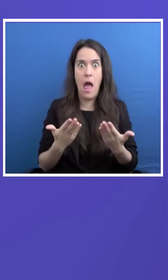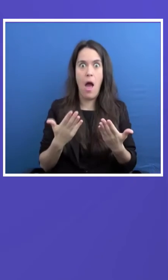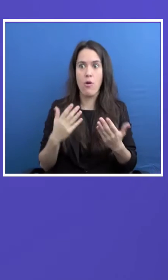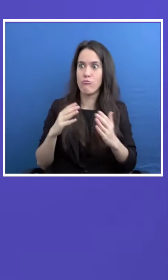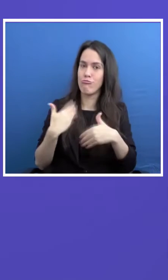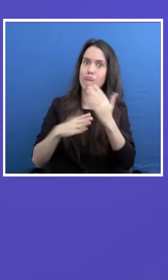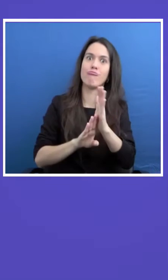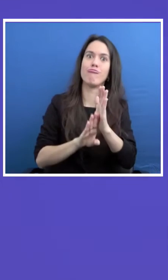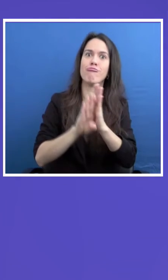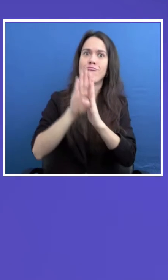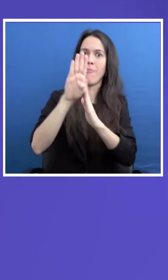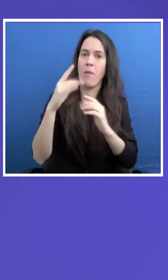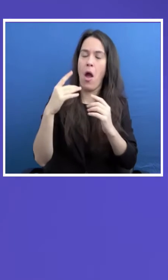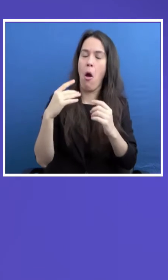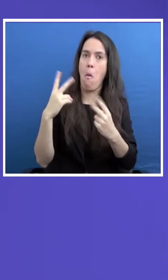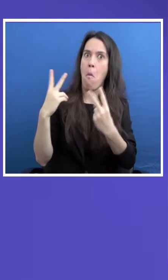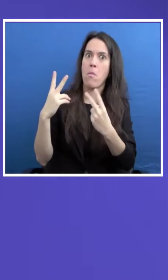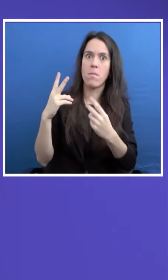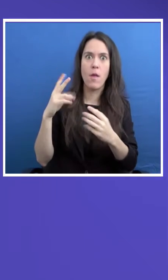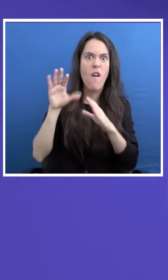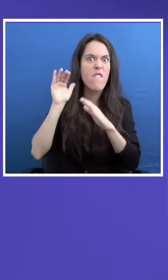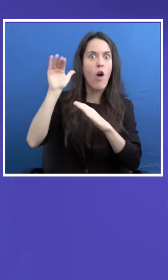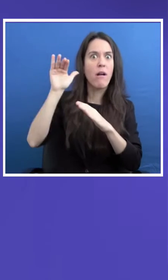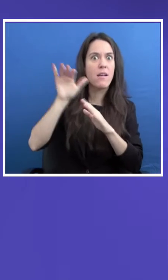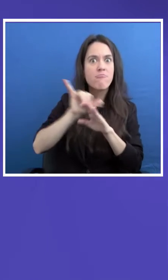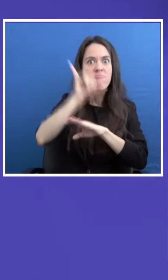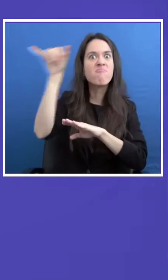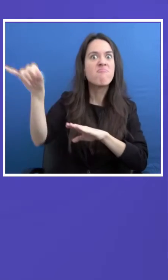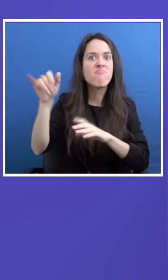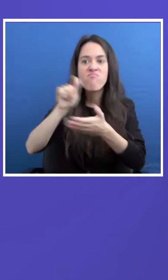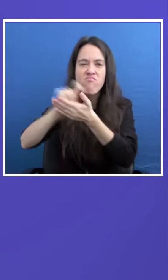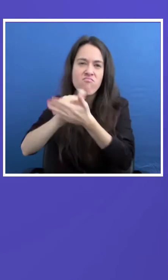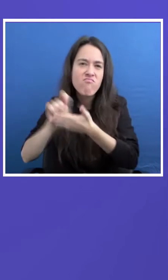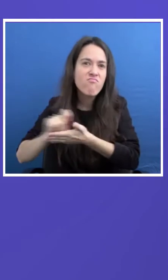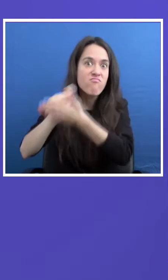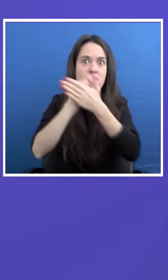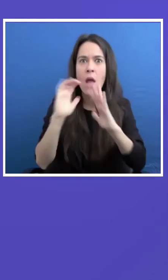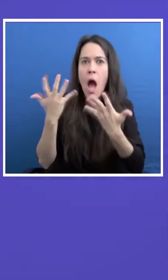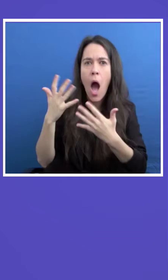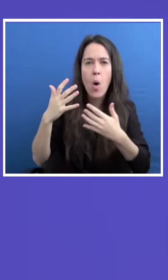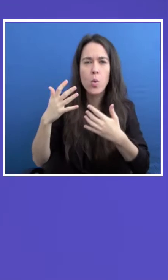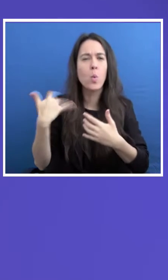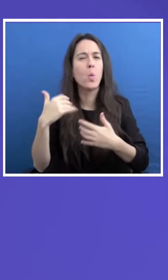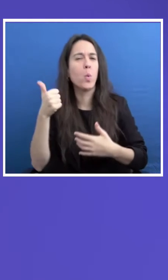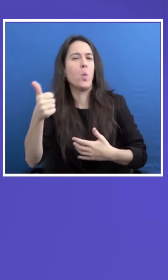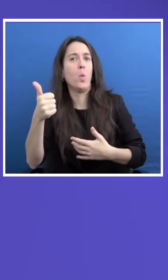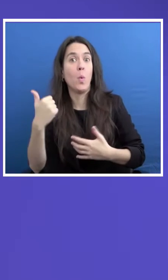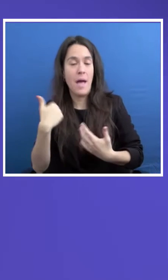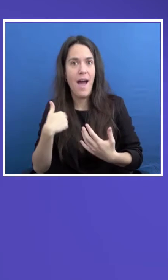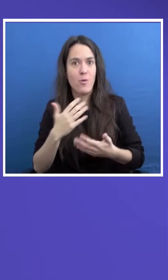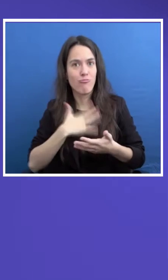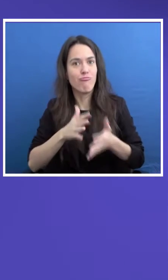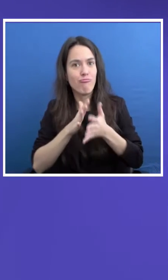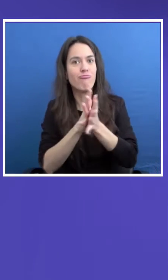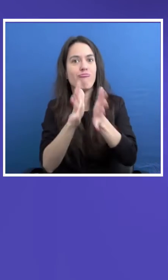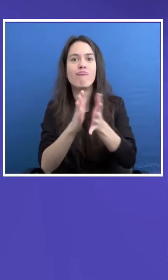foreign correspondent? And I like to share my experiences because I think we need to support each other and have